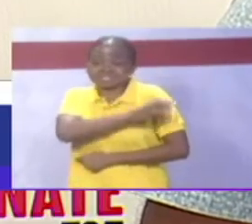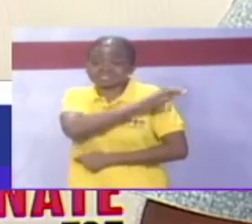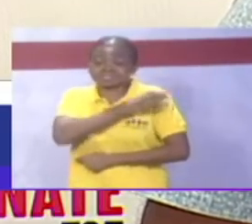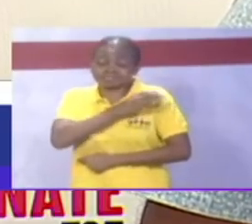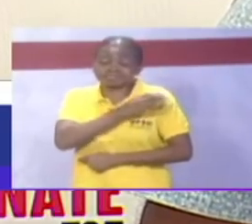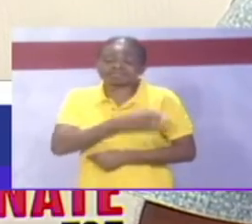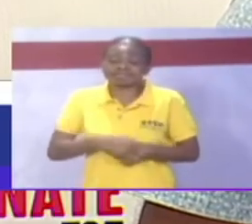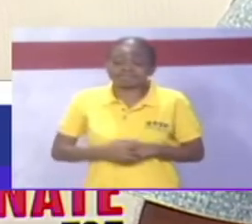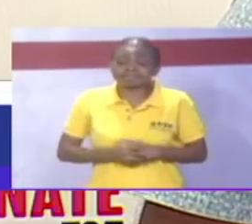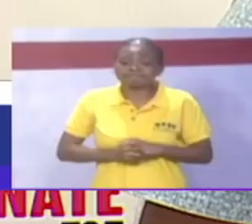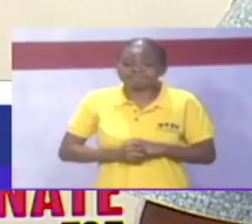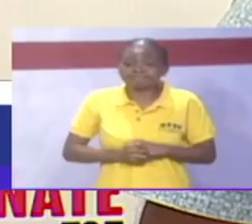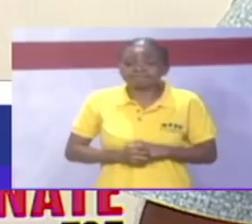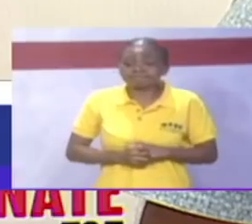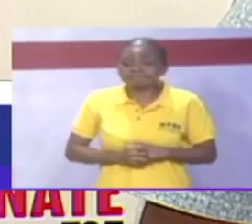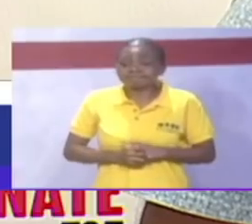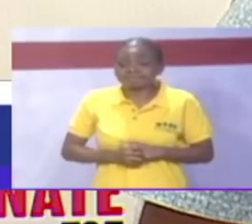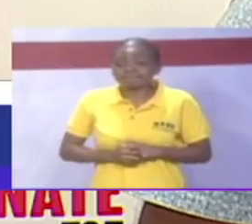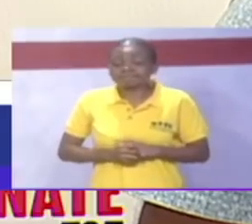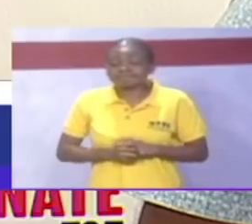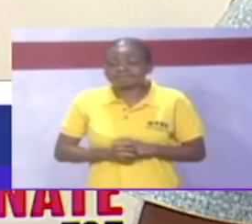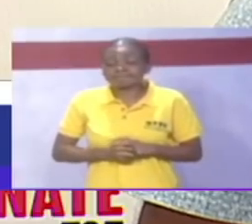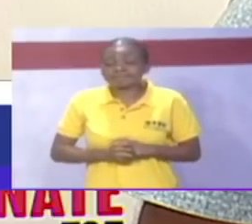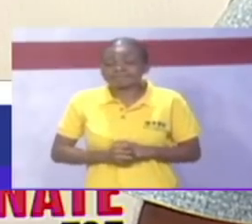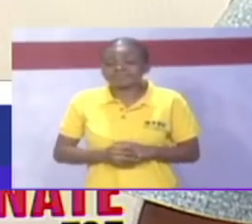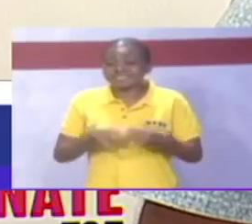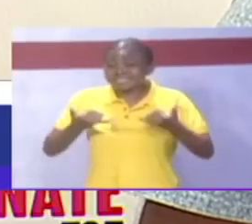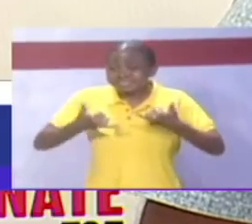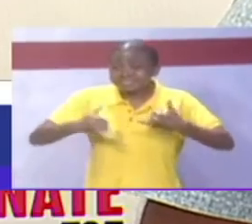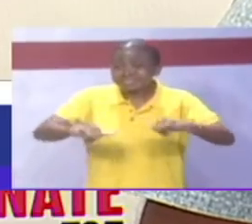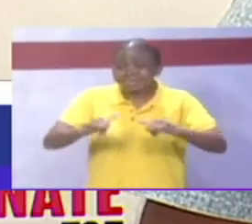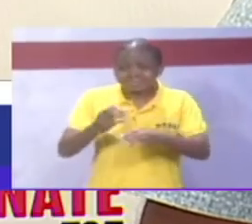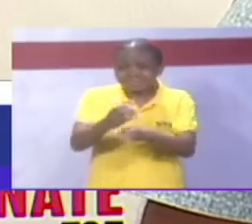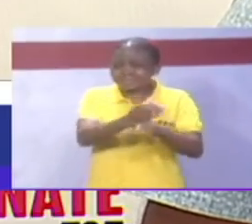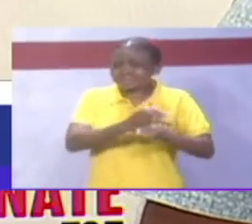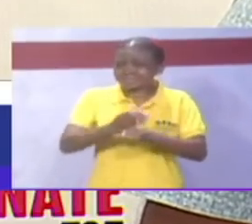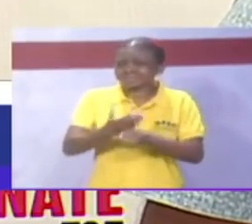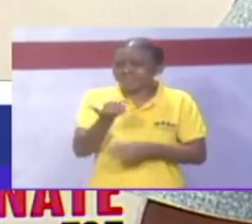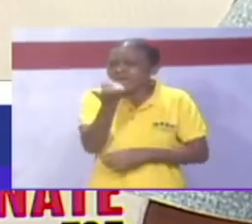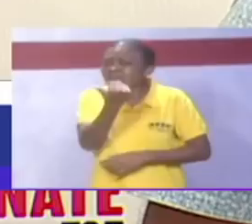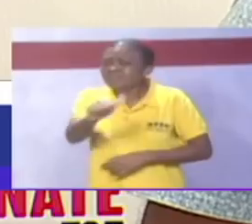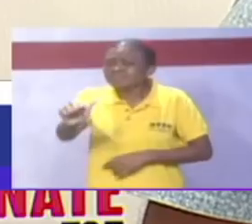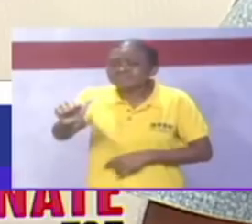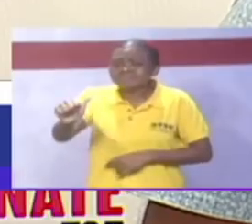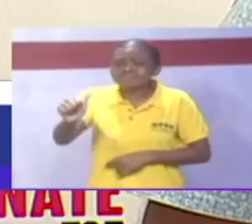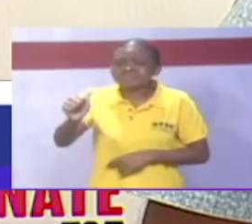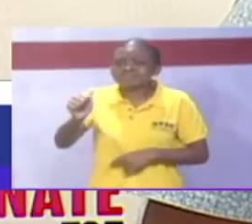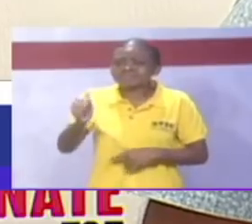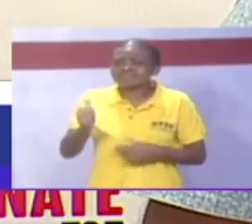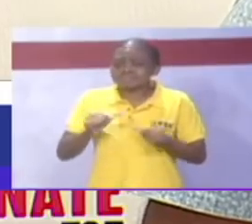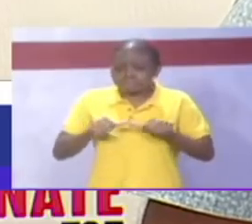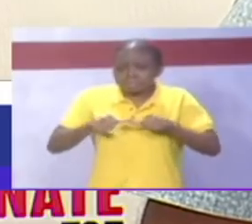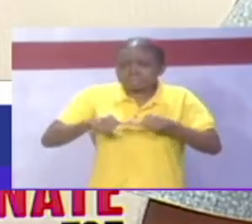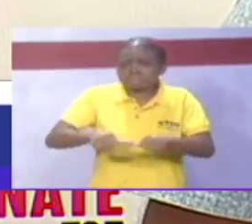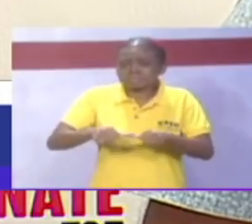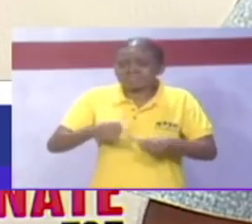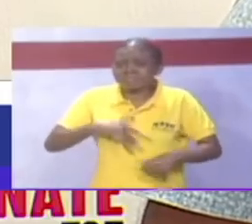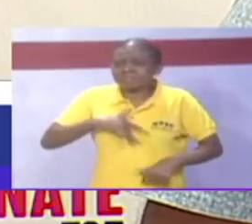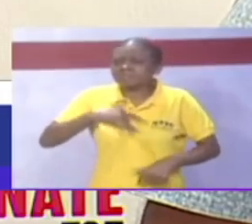which took care of all my underlying conditions that I'm now faced with.